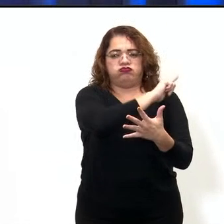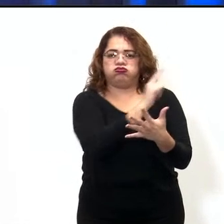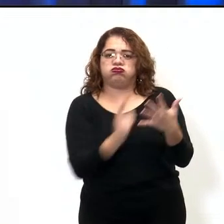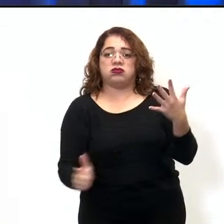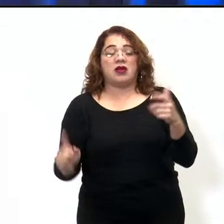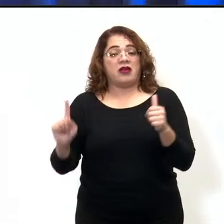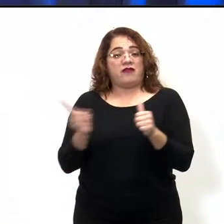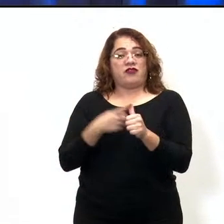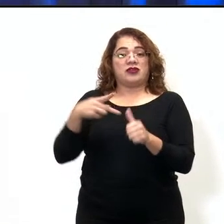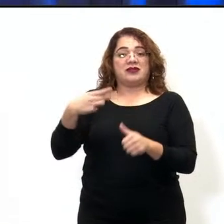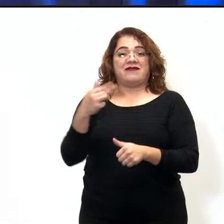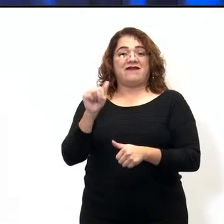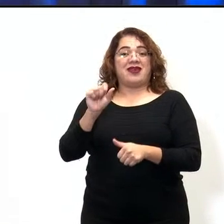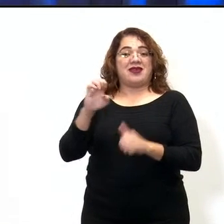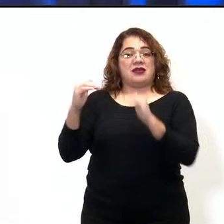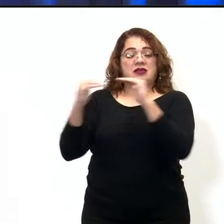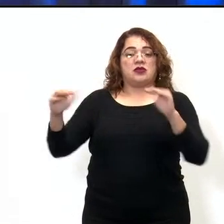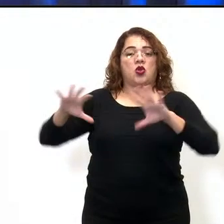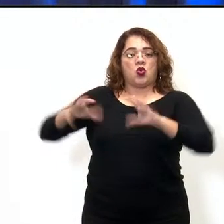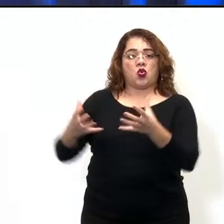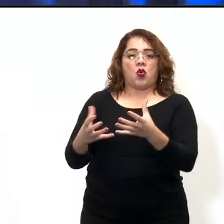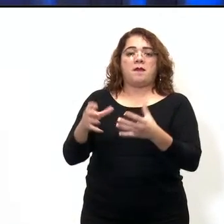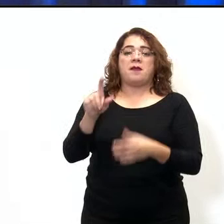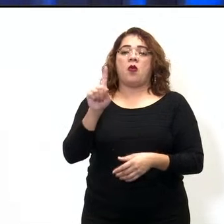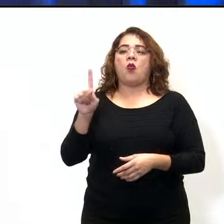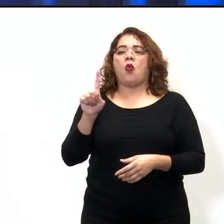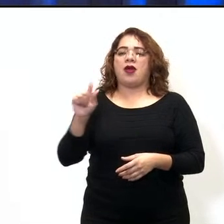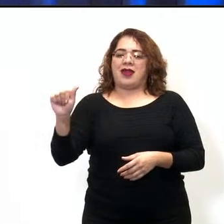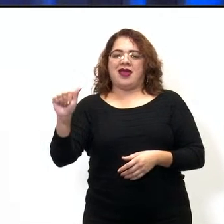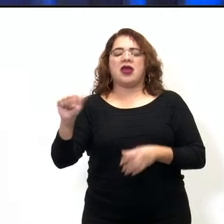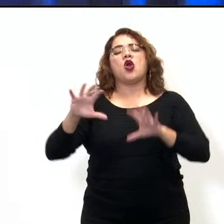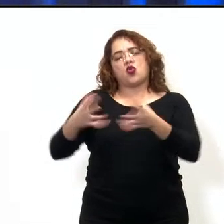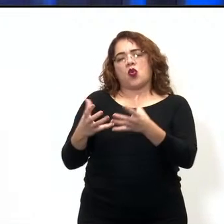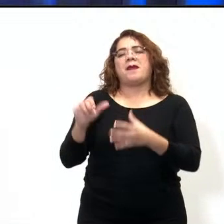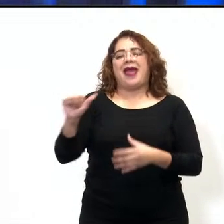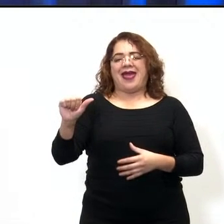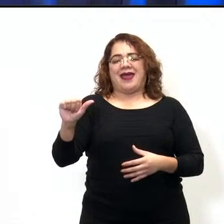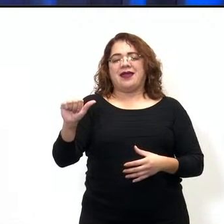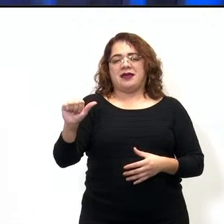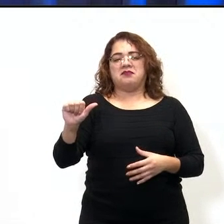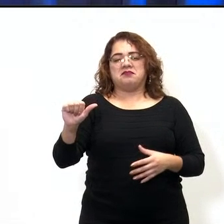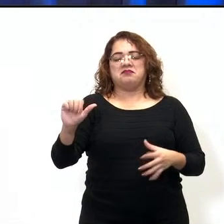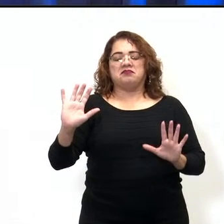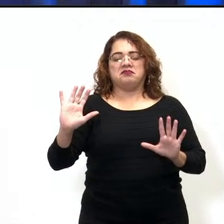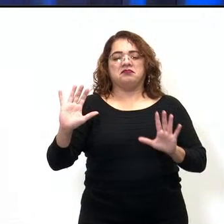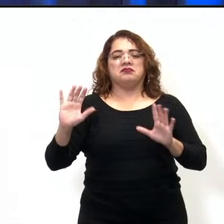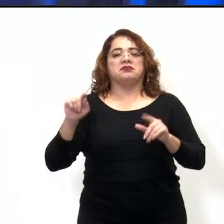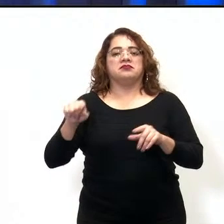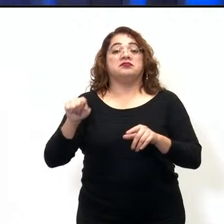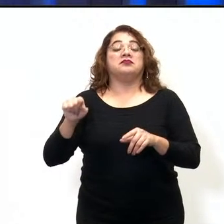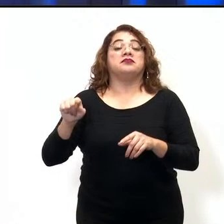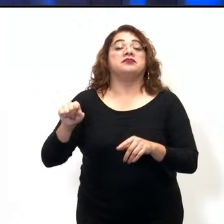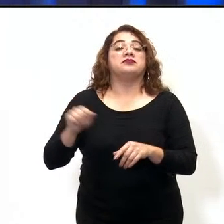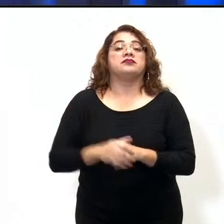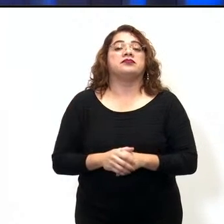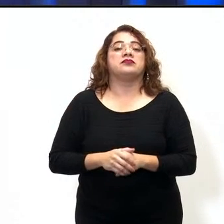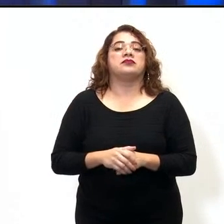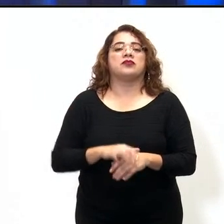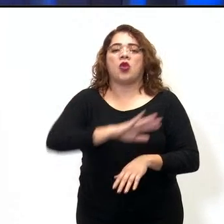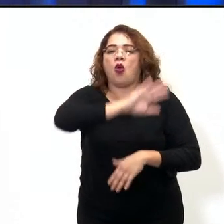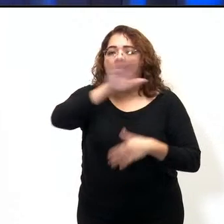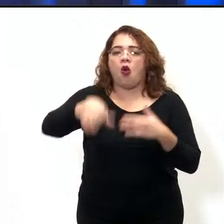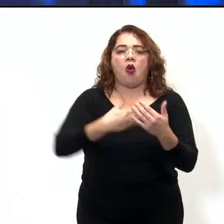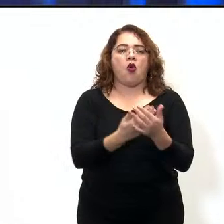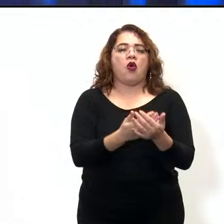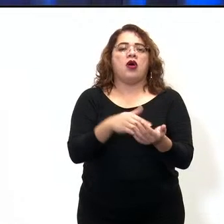first phase is called Group A, we'll call it 1A, but Group A for short, and that, of course, is all of our medical